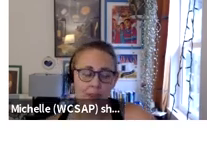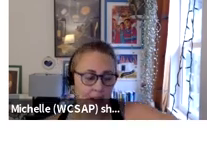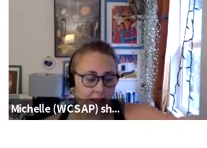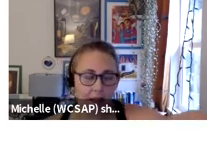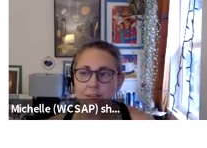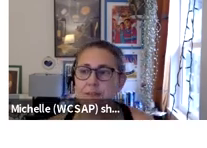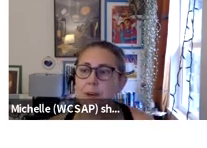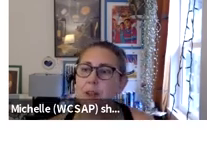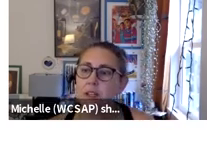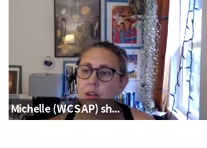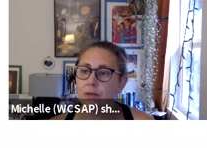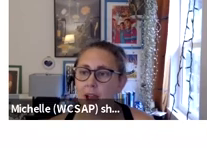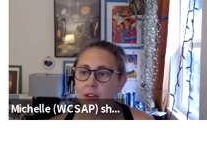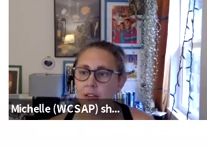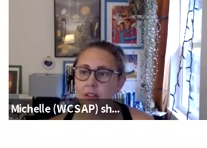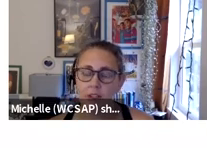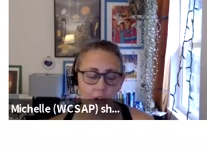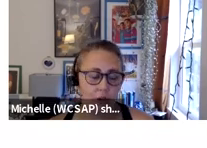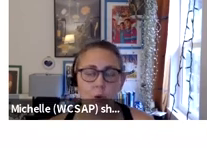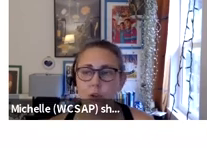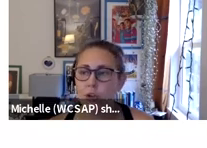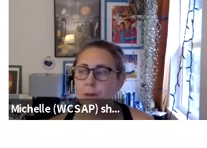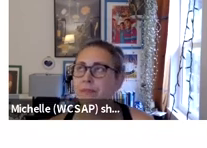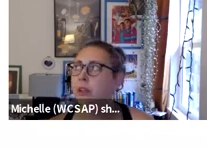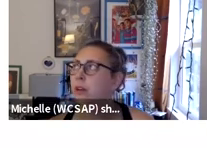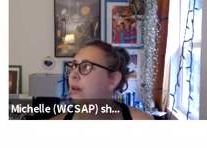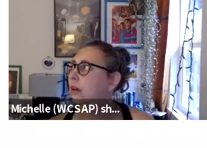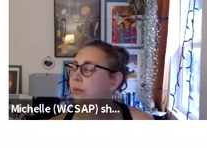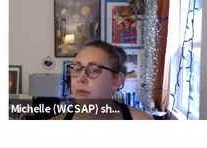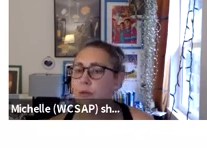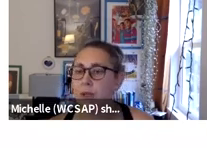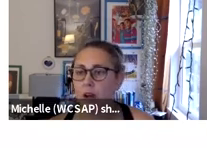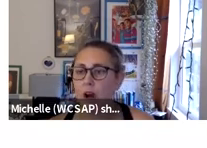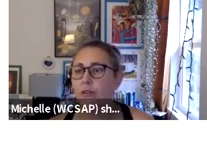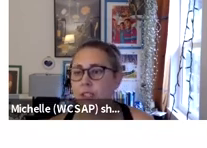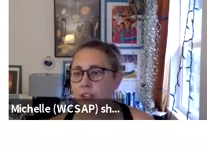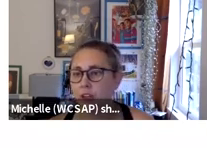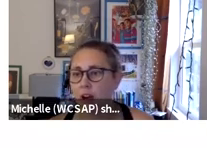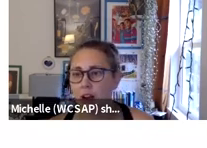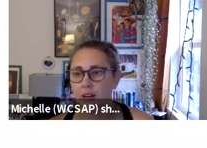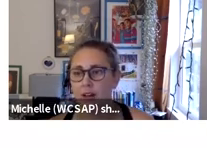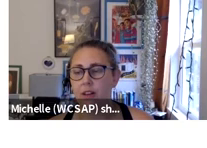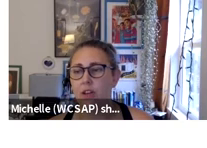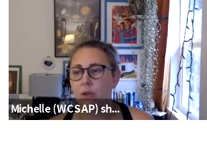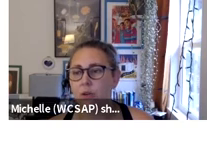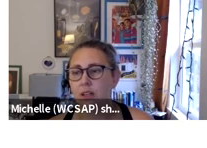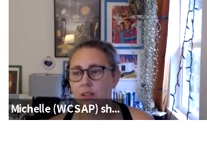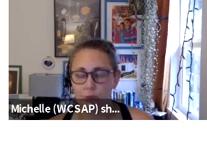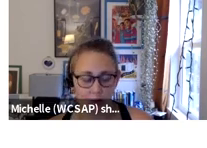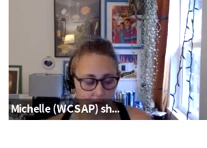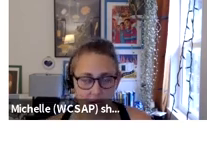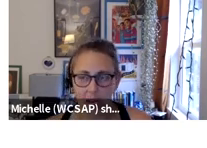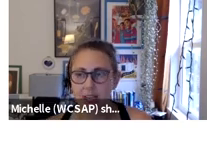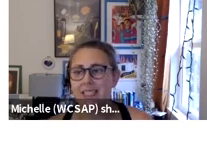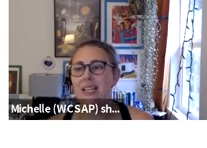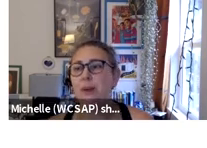Arkansas, that's the political factors, the social movement, the conversation on the news and in